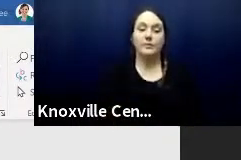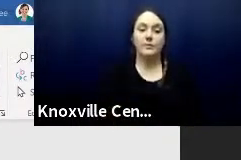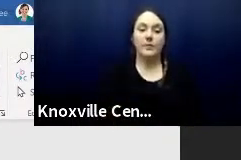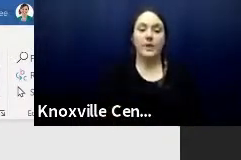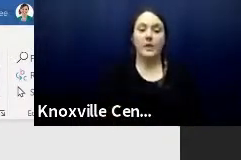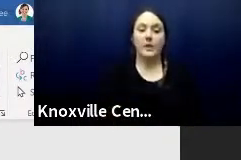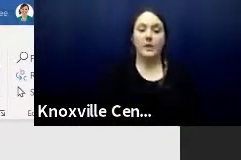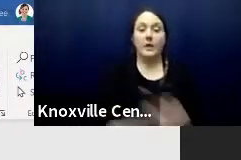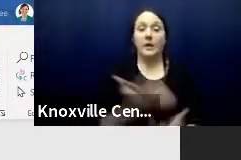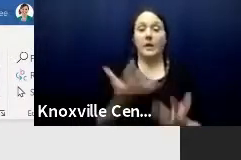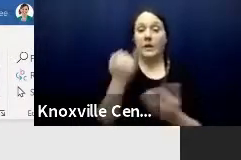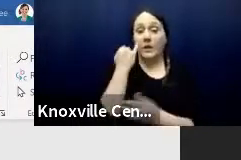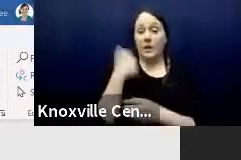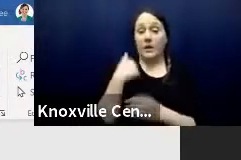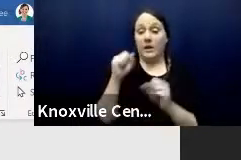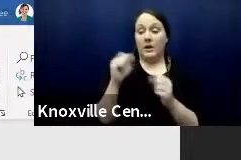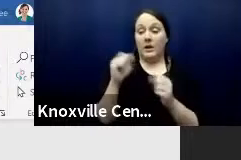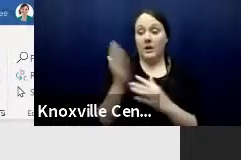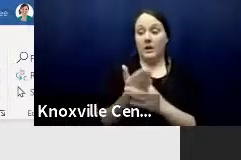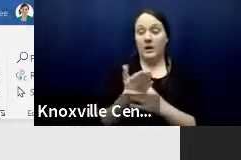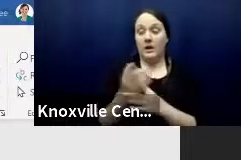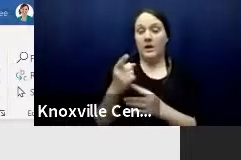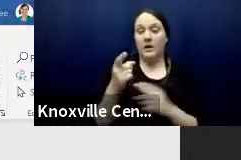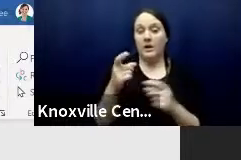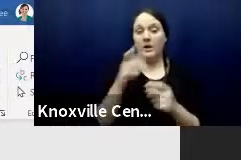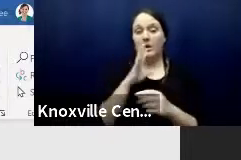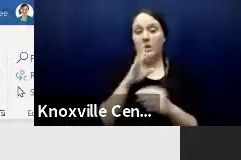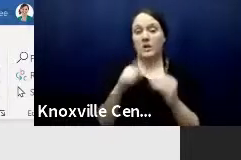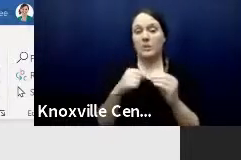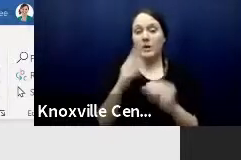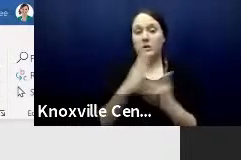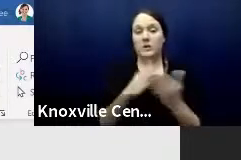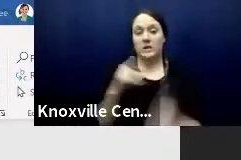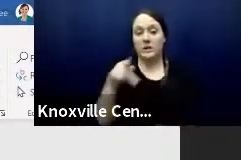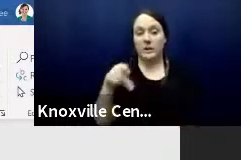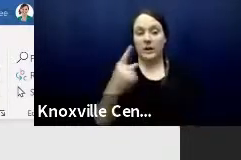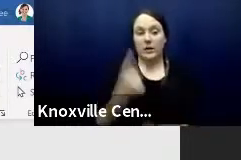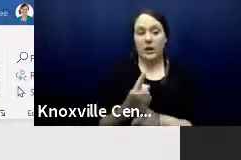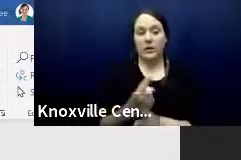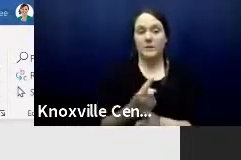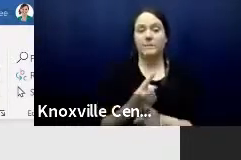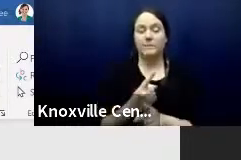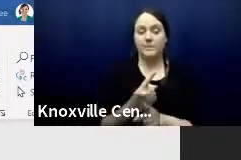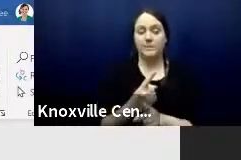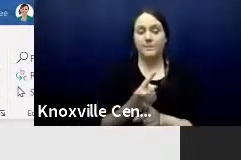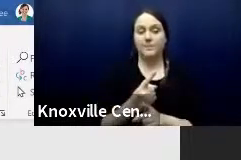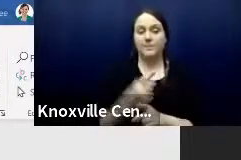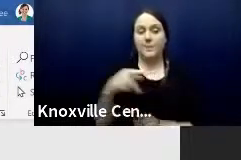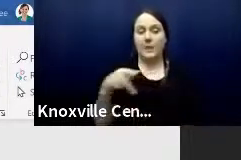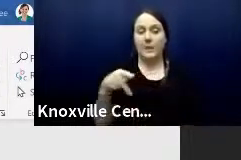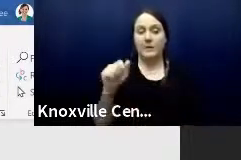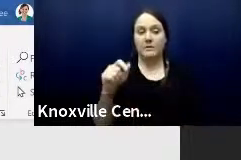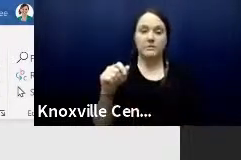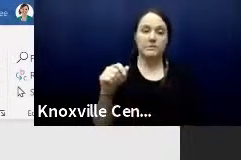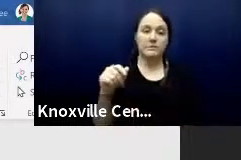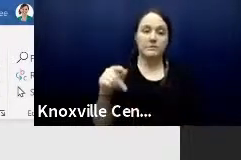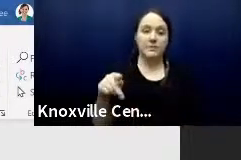If I could interject there, you're dealing with section P, correct? P as in Papa?